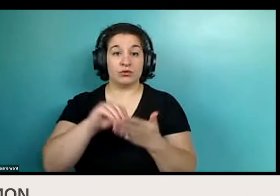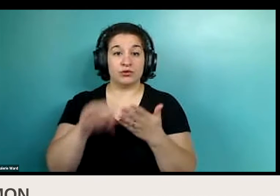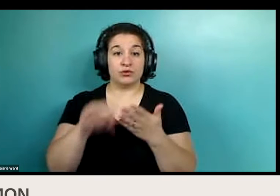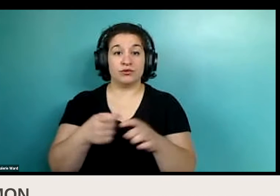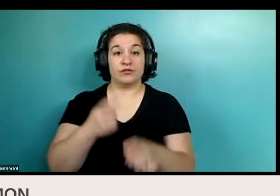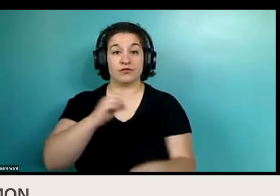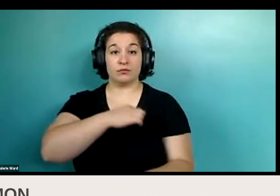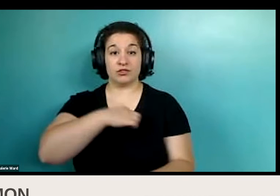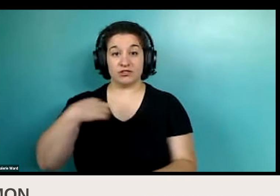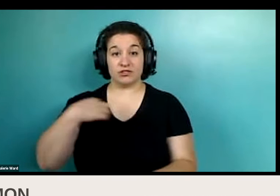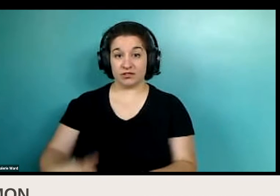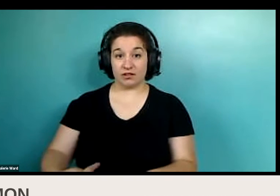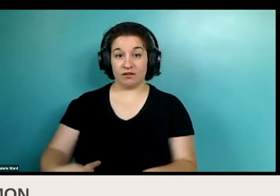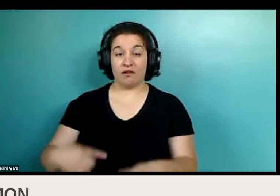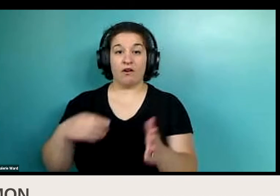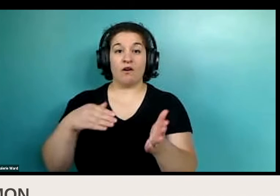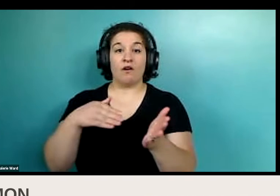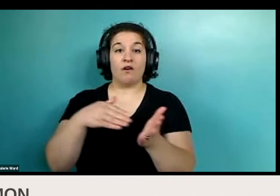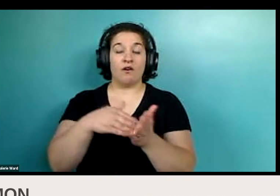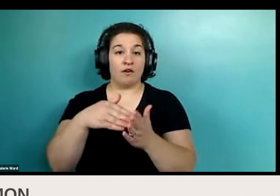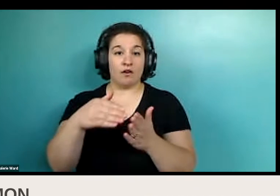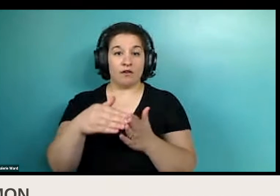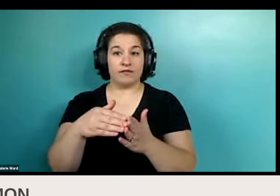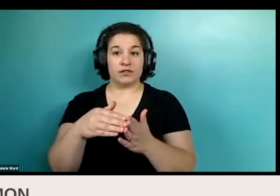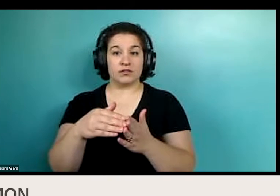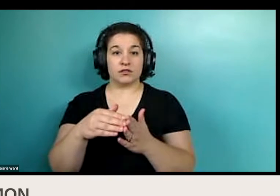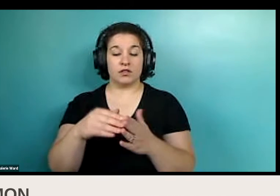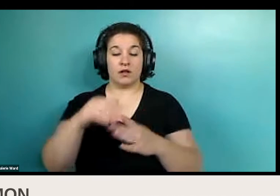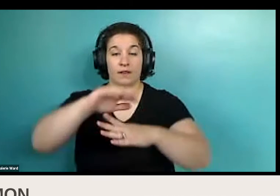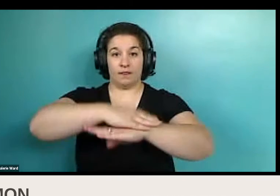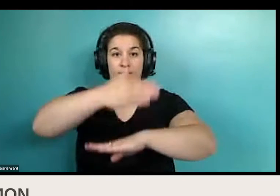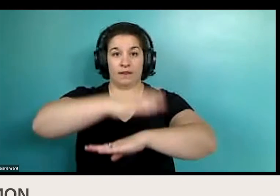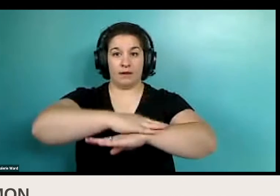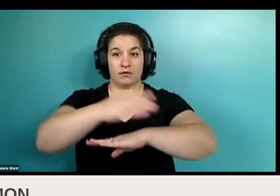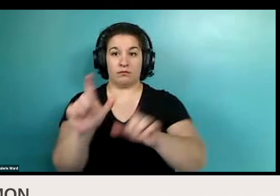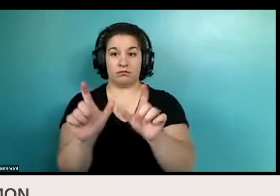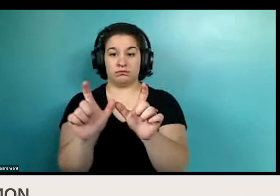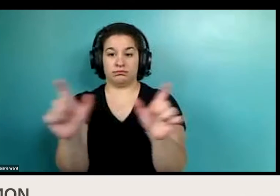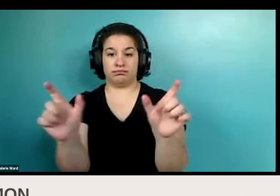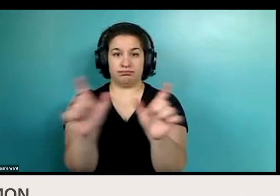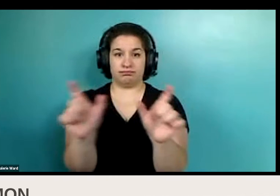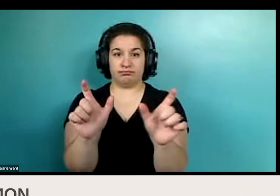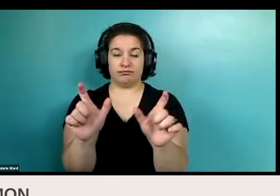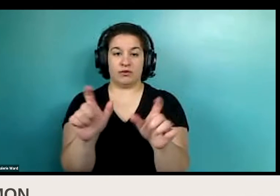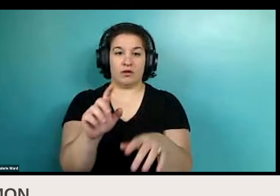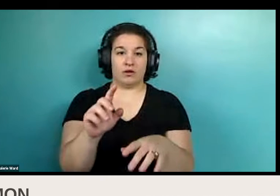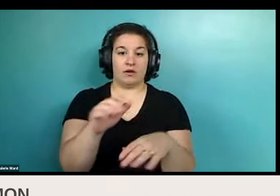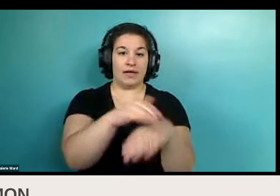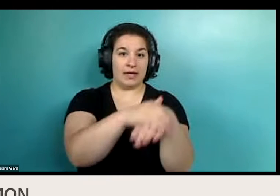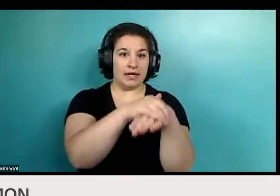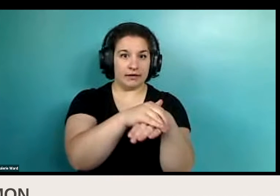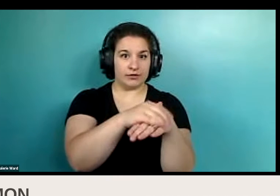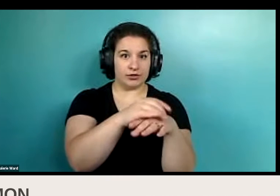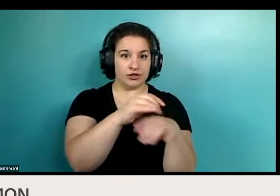actually switch and toggle their laptops between, Western characters and Chinese characters.